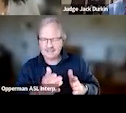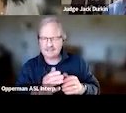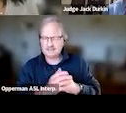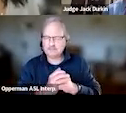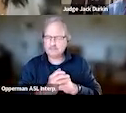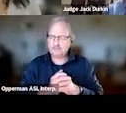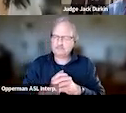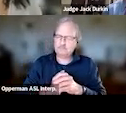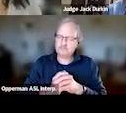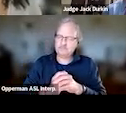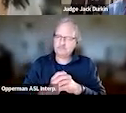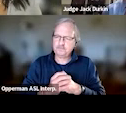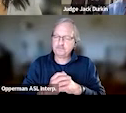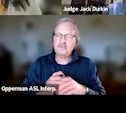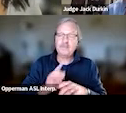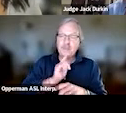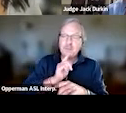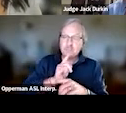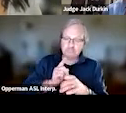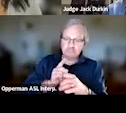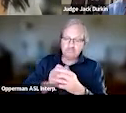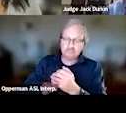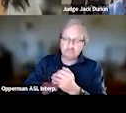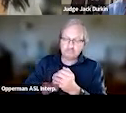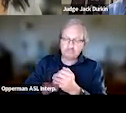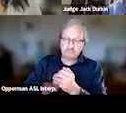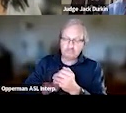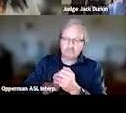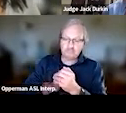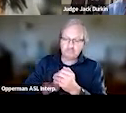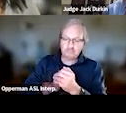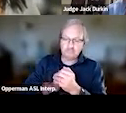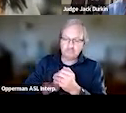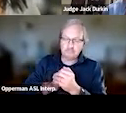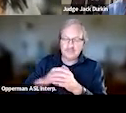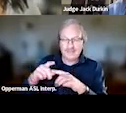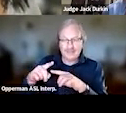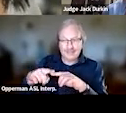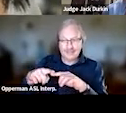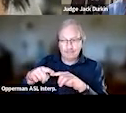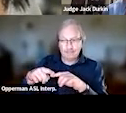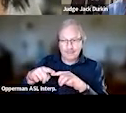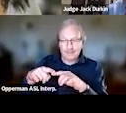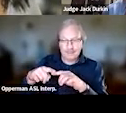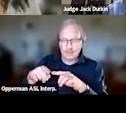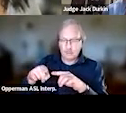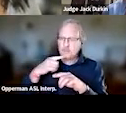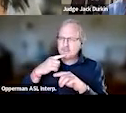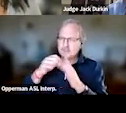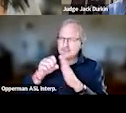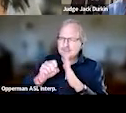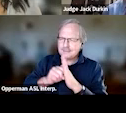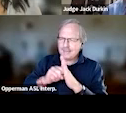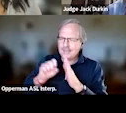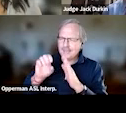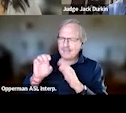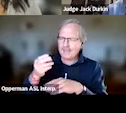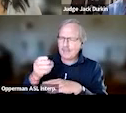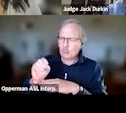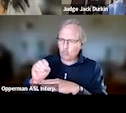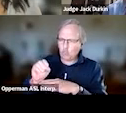Sure, absolutely. I think, you know, it depending on, you know, you said state ECHO, so I'm not sure, you know,